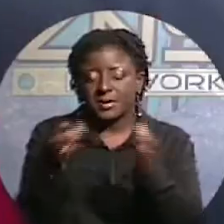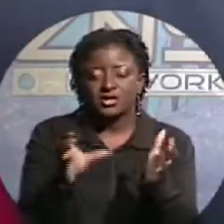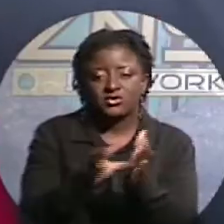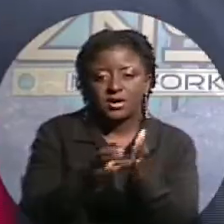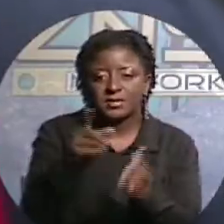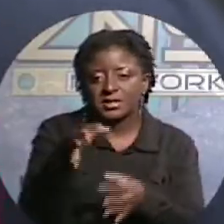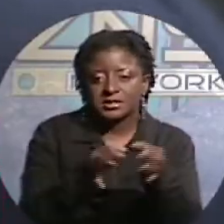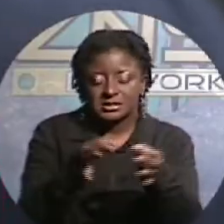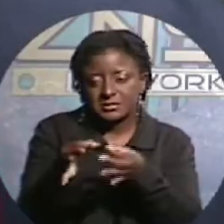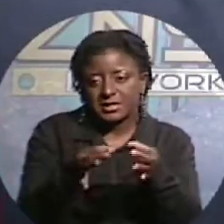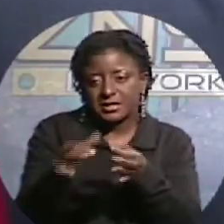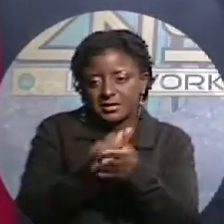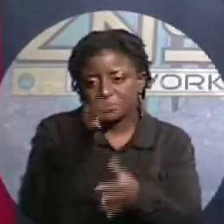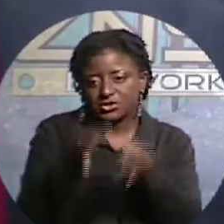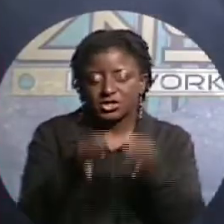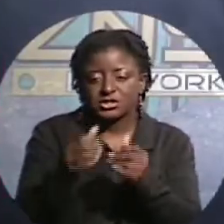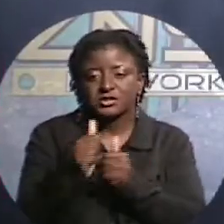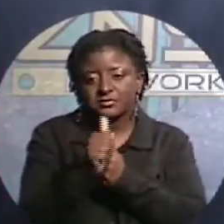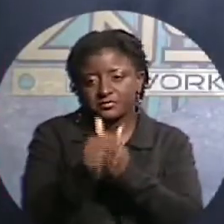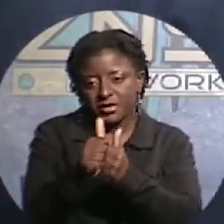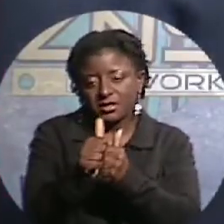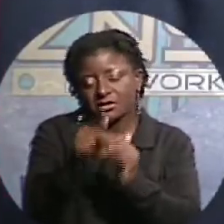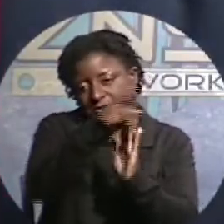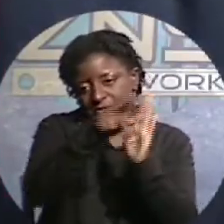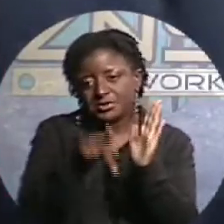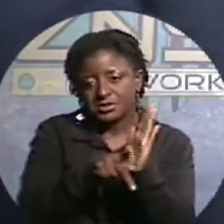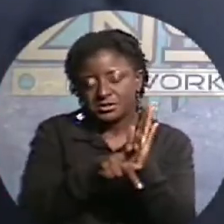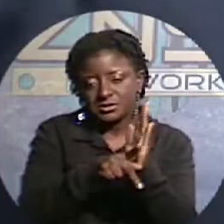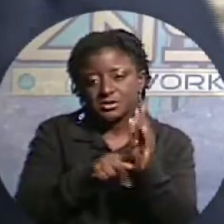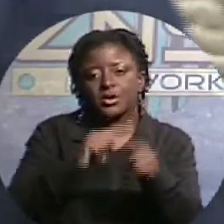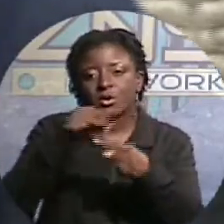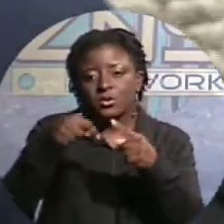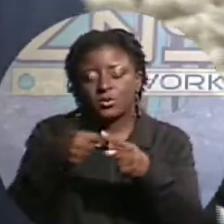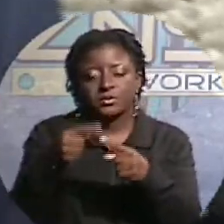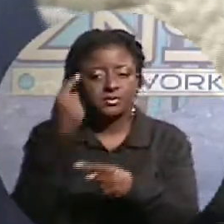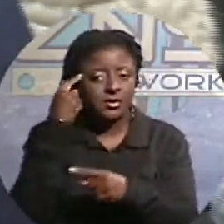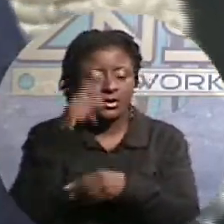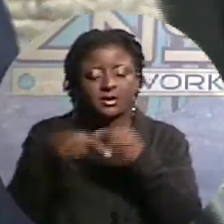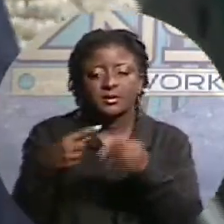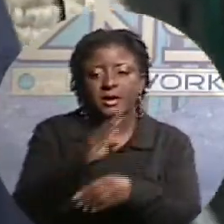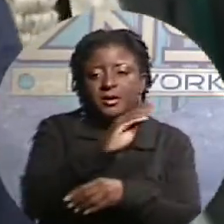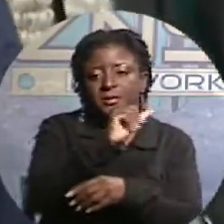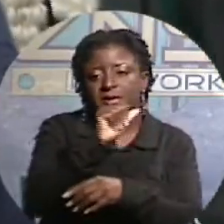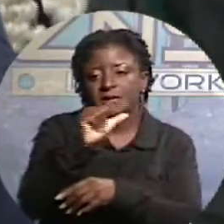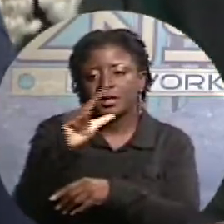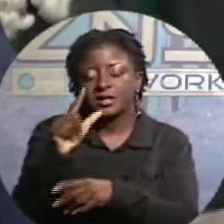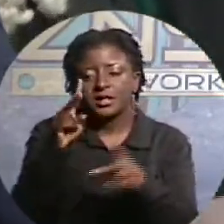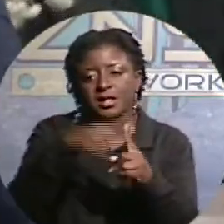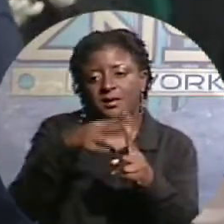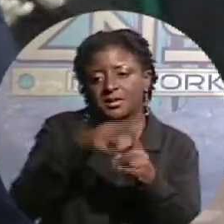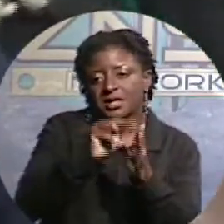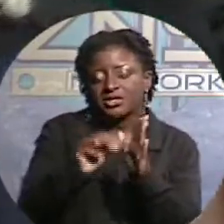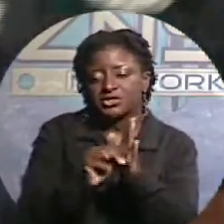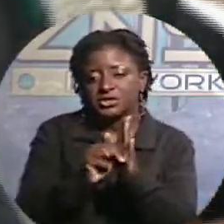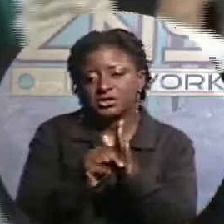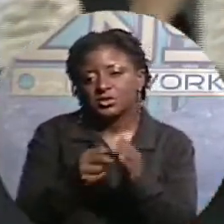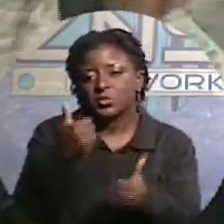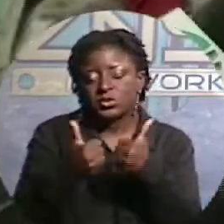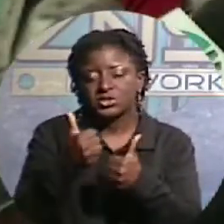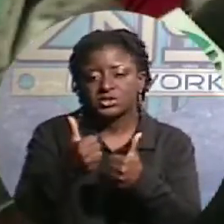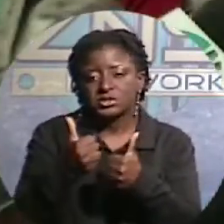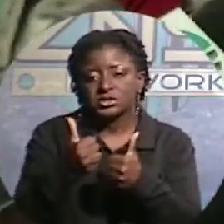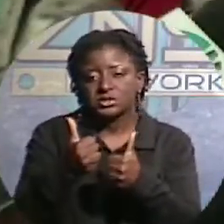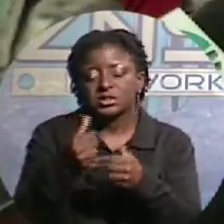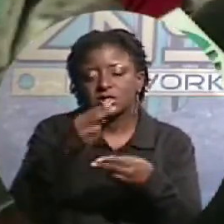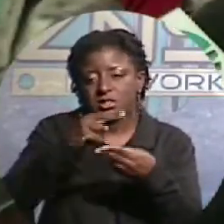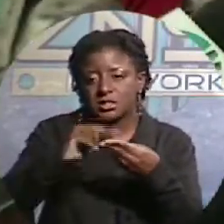then explained that judges follow certain principles when considering bail applications, which he said number 50 per week.